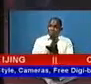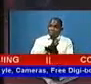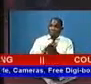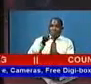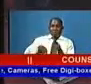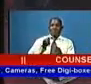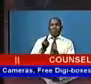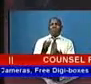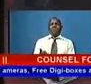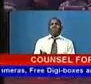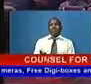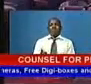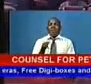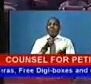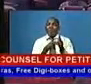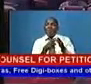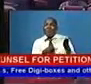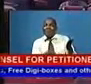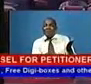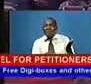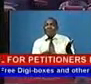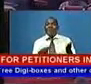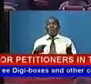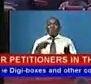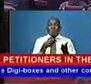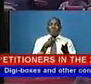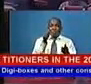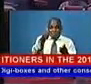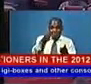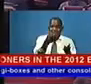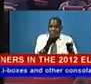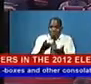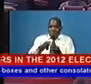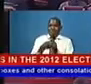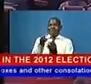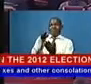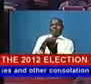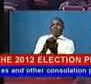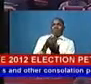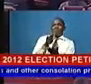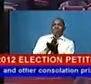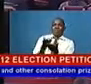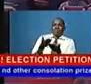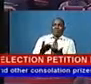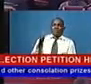My Lord, so what does that mean? That we have to provide the exhibit numbers.